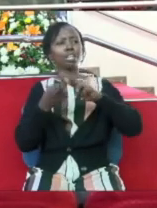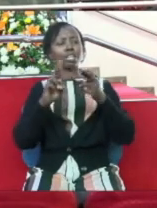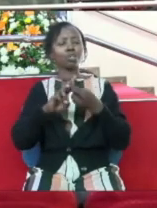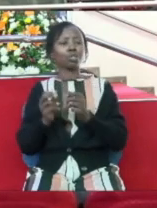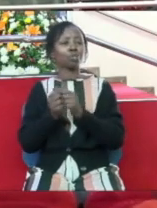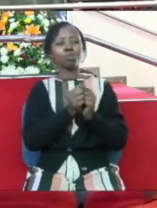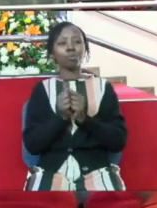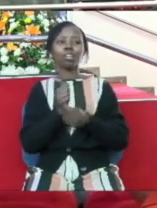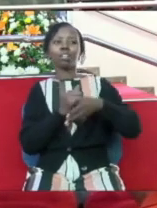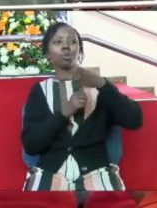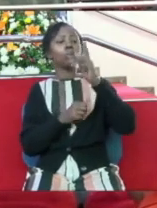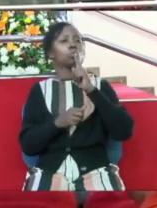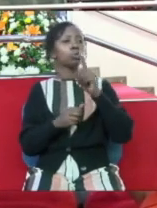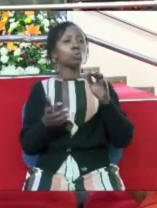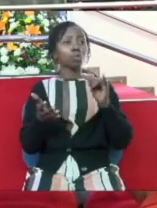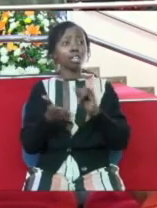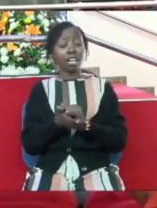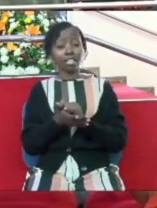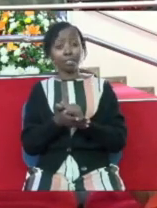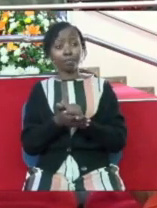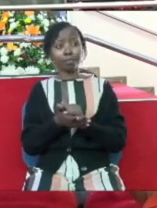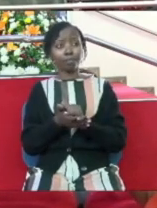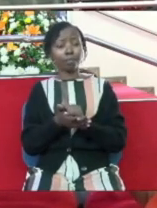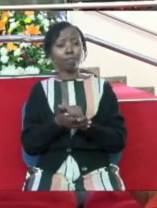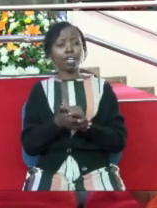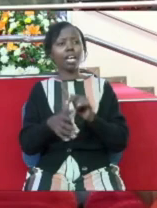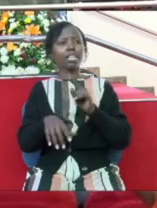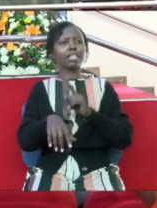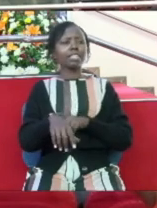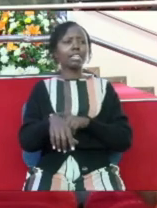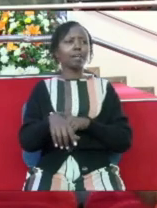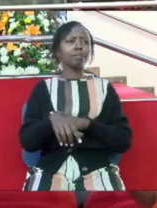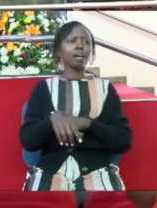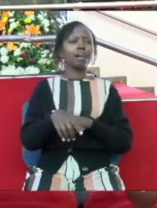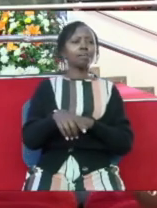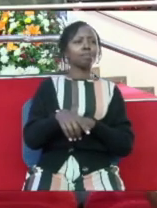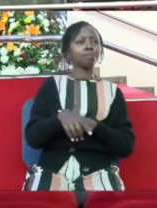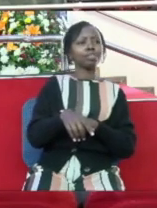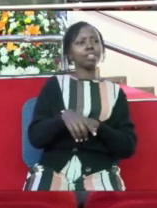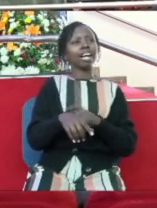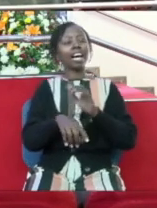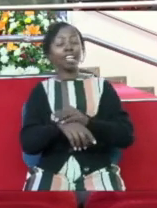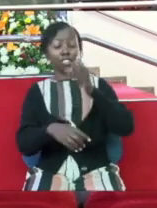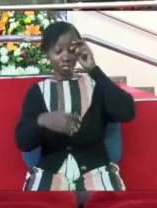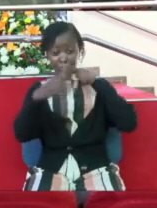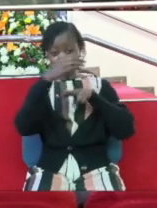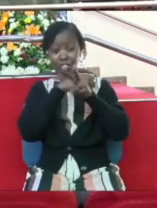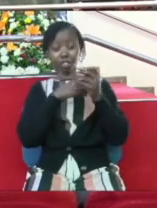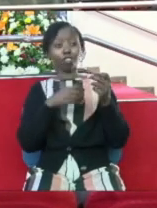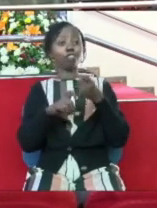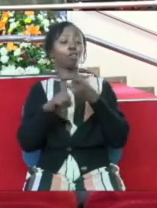uhusiano wa karibu pamoja naye. So that he can release the next move, the next revival that we have been talking about. Ili aweze